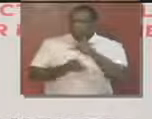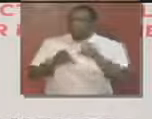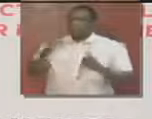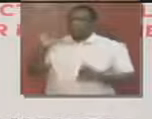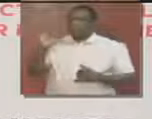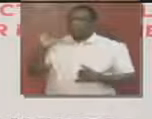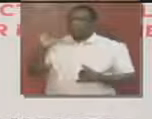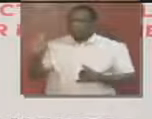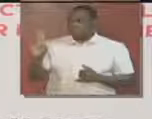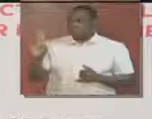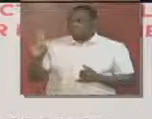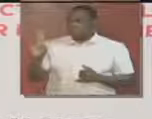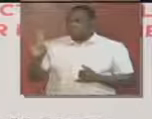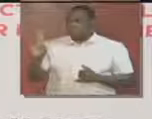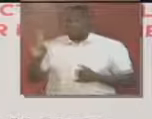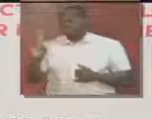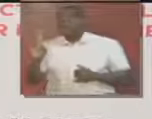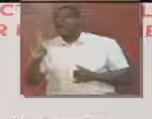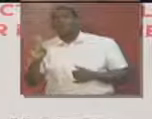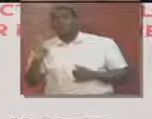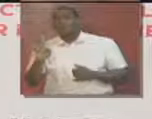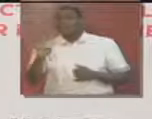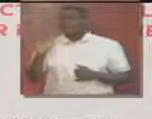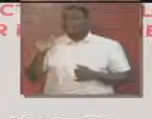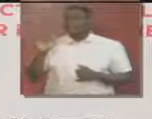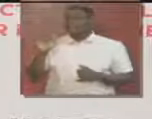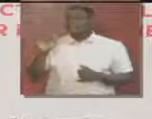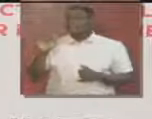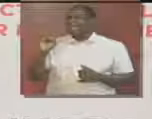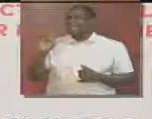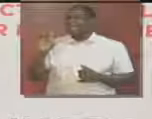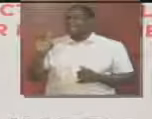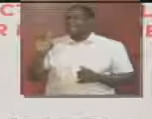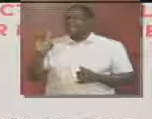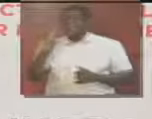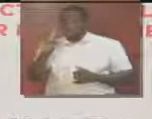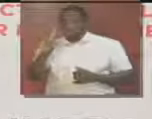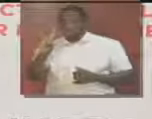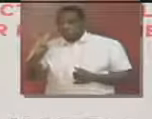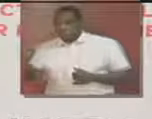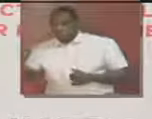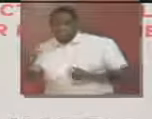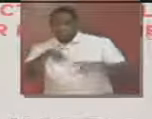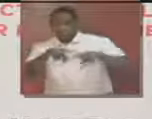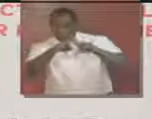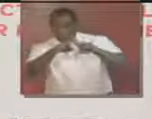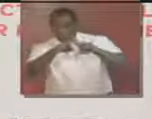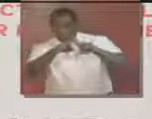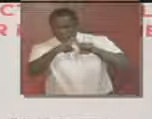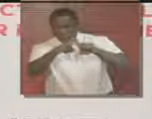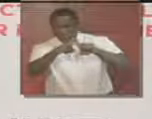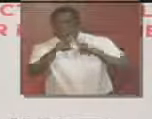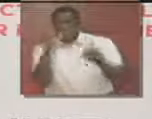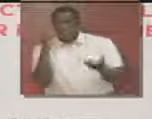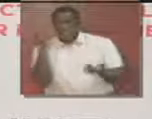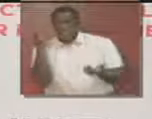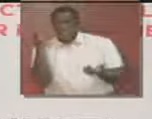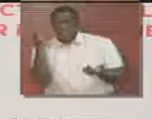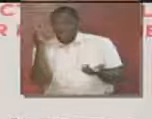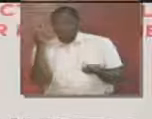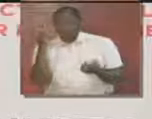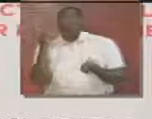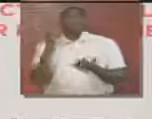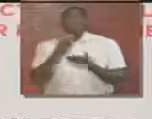of AstraZeneca vaccine distributed in the European Union, based on reports of rare blood coagulation disorders in persons who